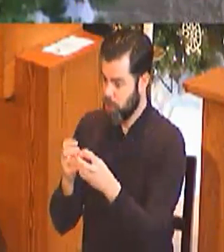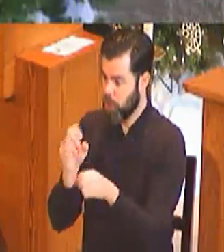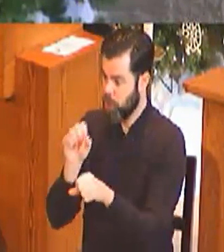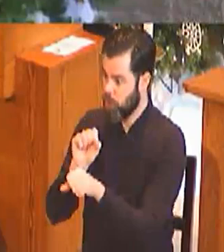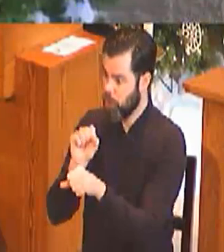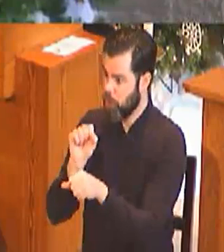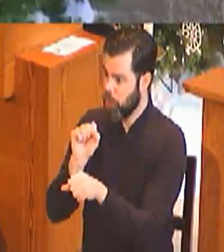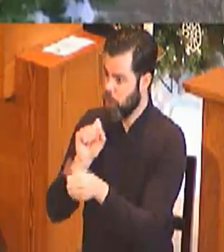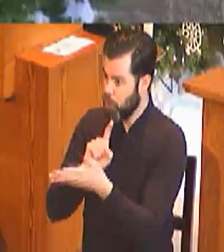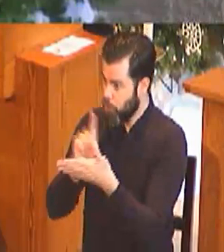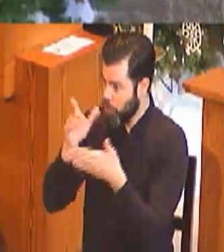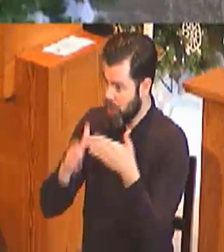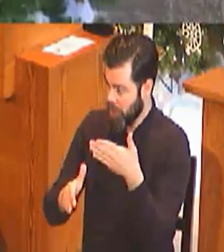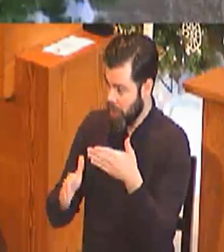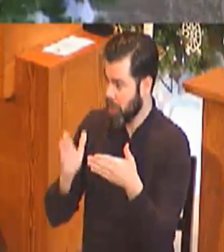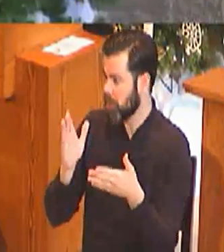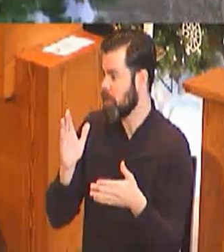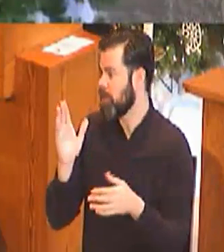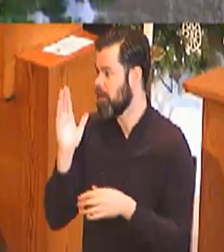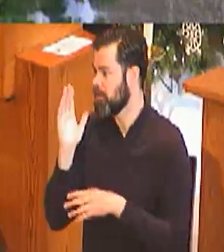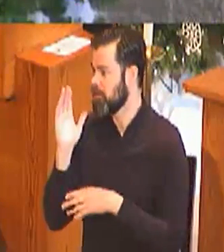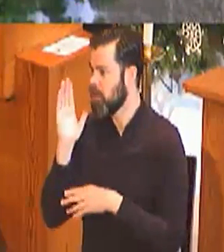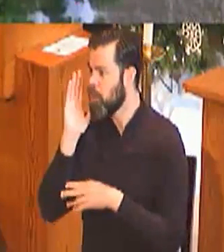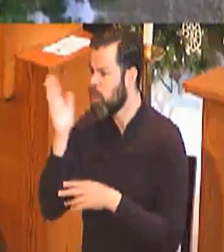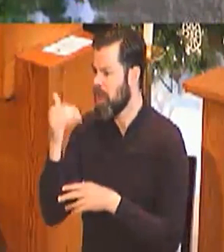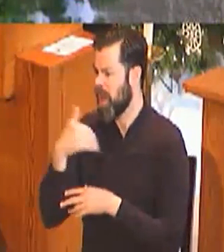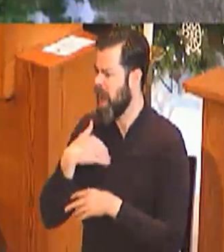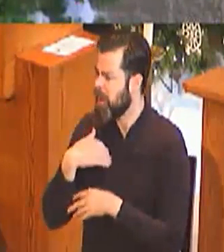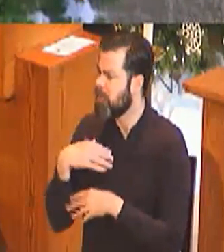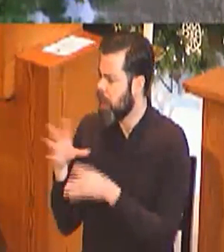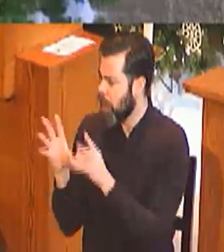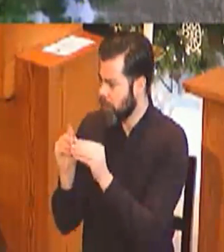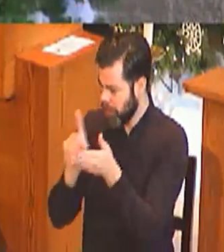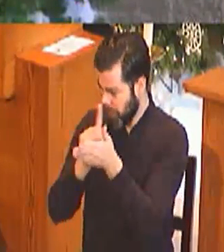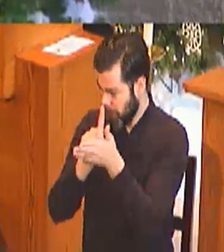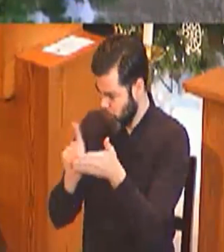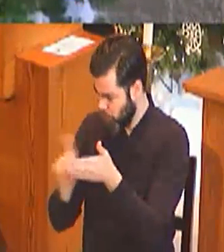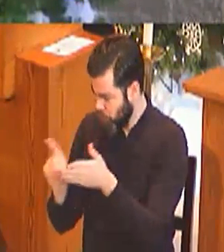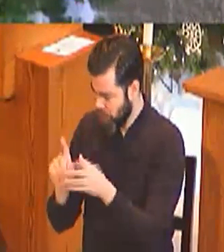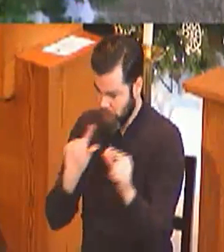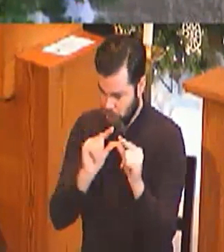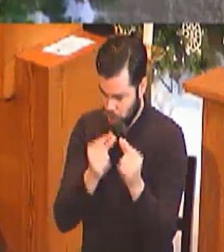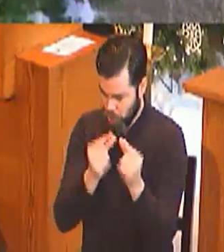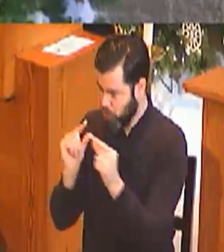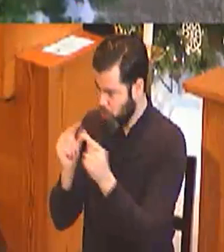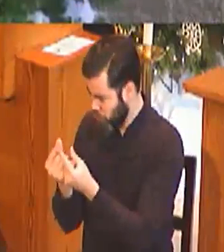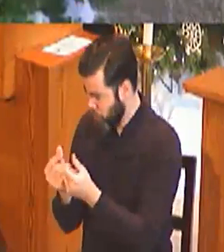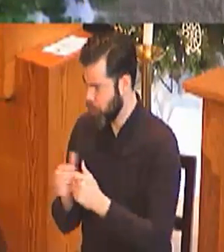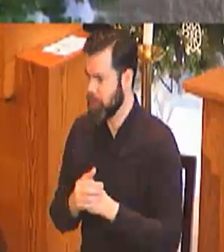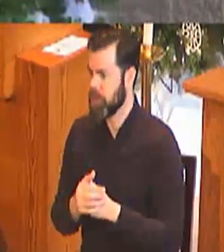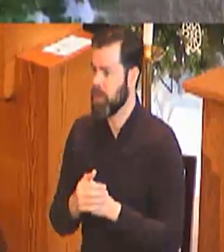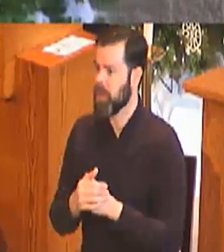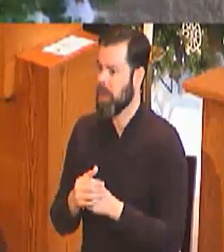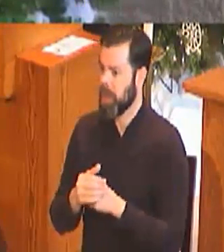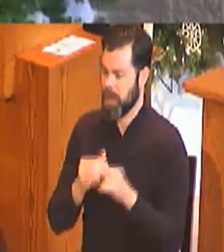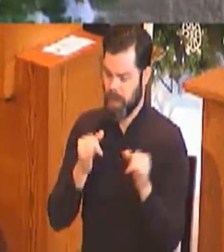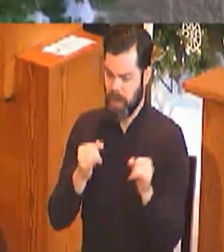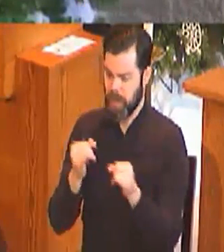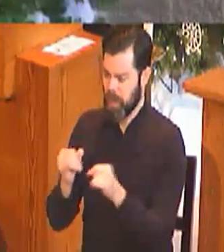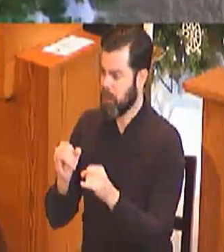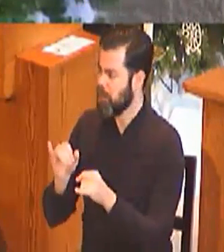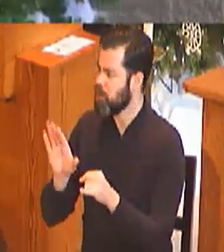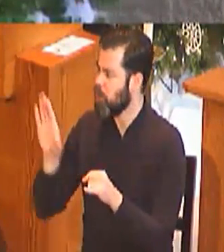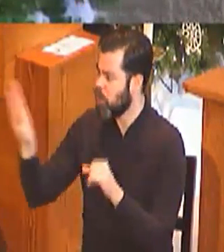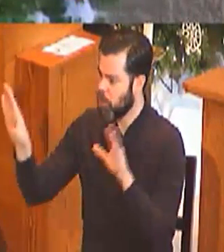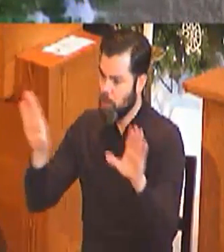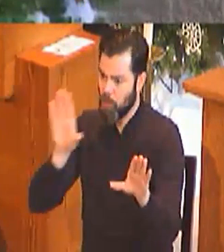meeting weekly over coffee, lunch, or dinner. Groups will gather in individual host homes or other